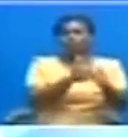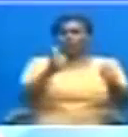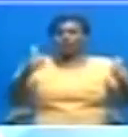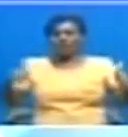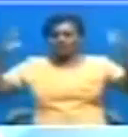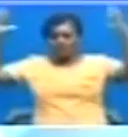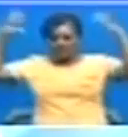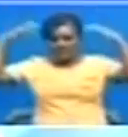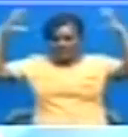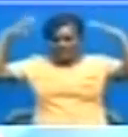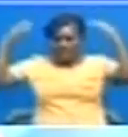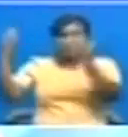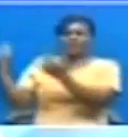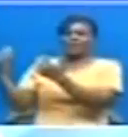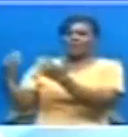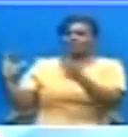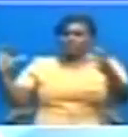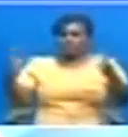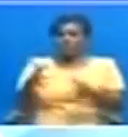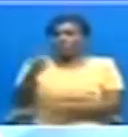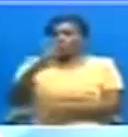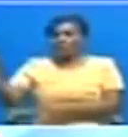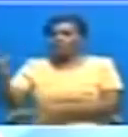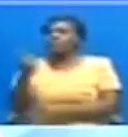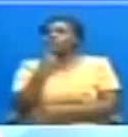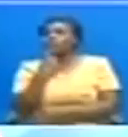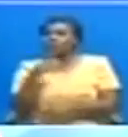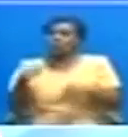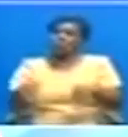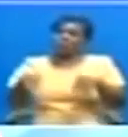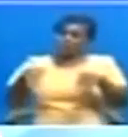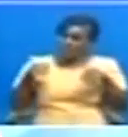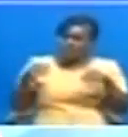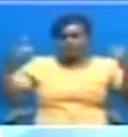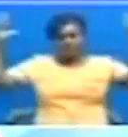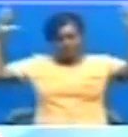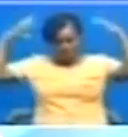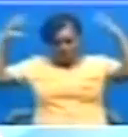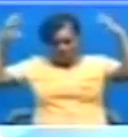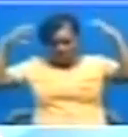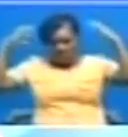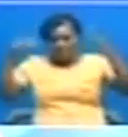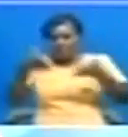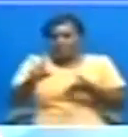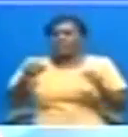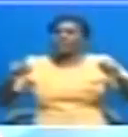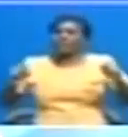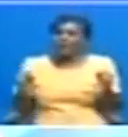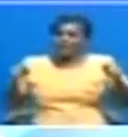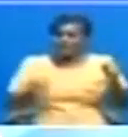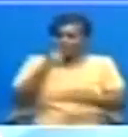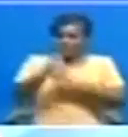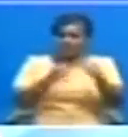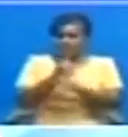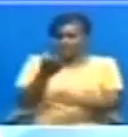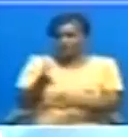of the predicted El Nino, residents of West Pokot are eagerly waiting for that rain. The residents are happy, though, that this year